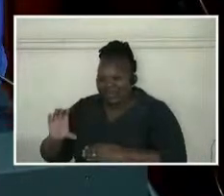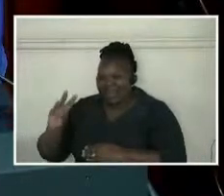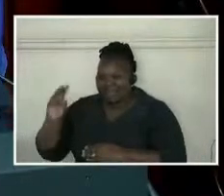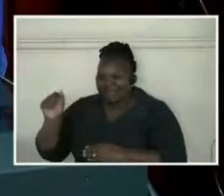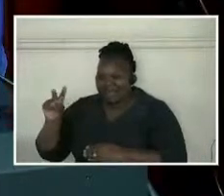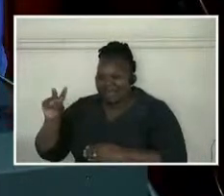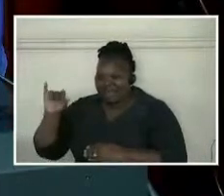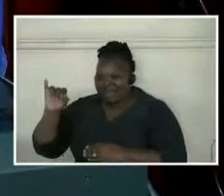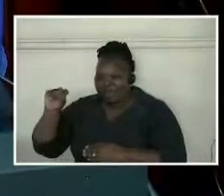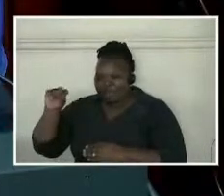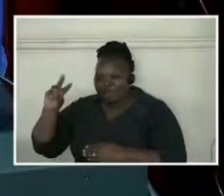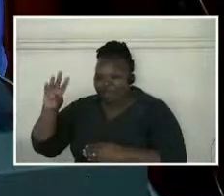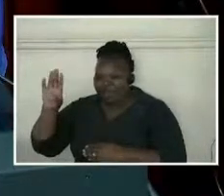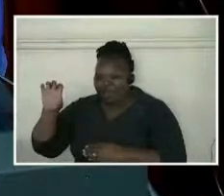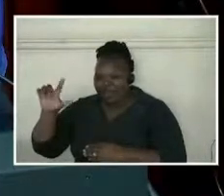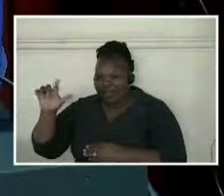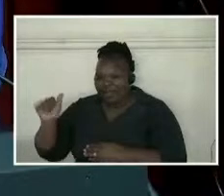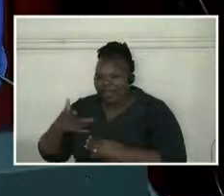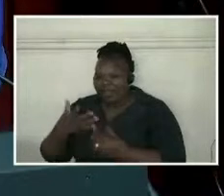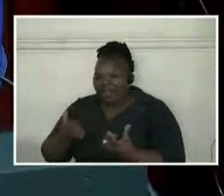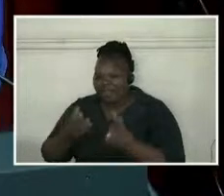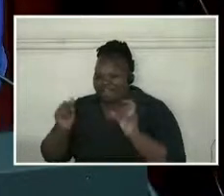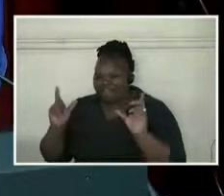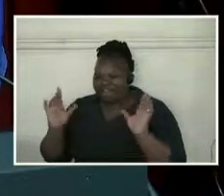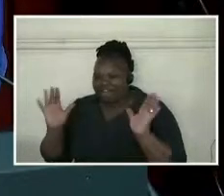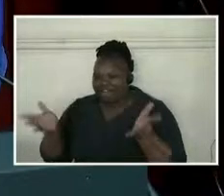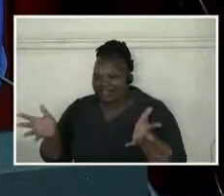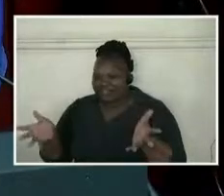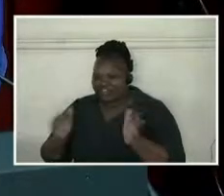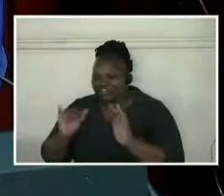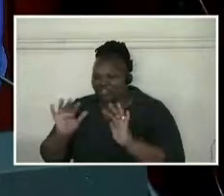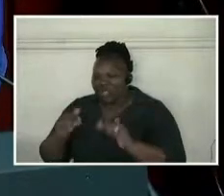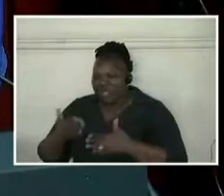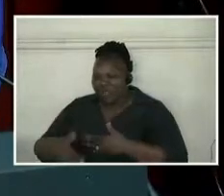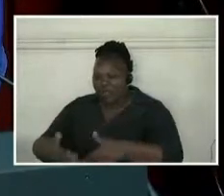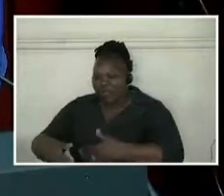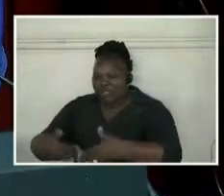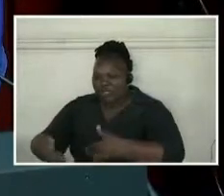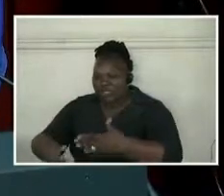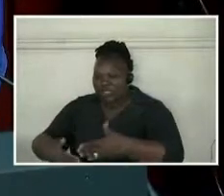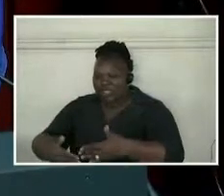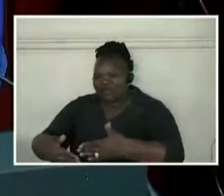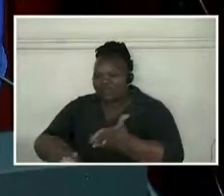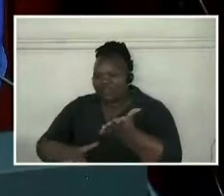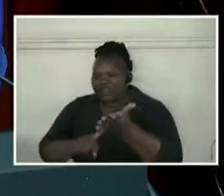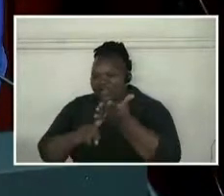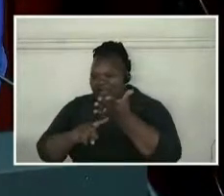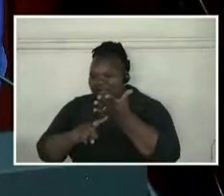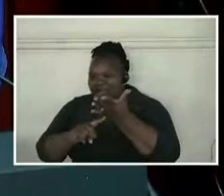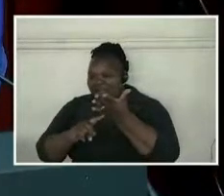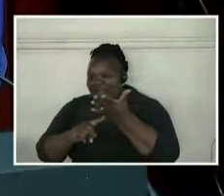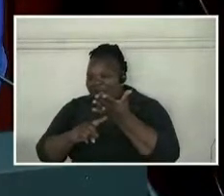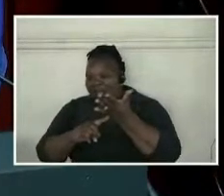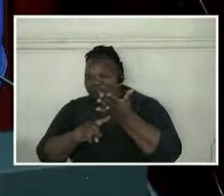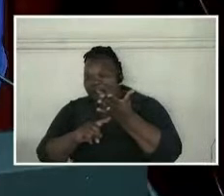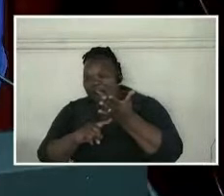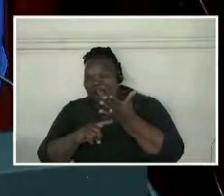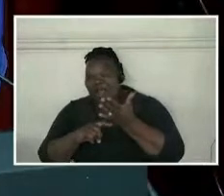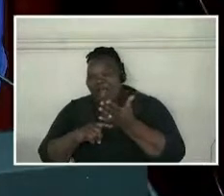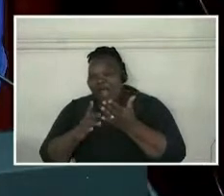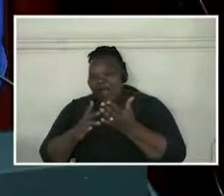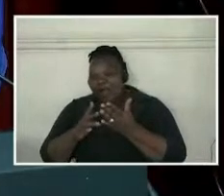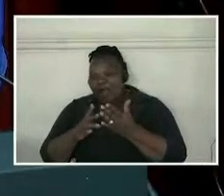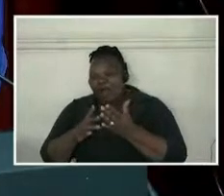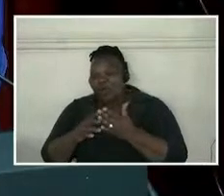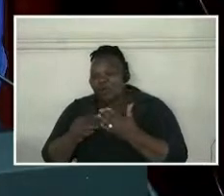vimbela has concluded her constitutional process with the technical experts currently working and